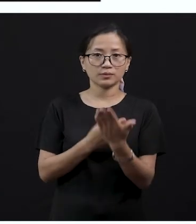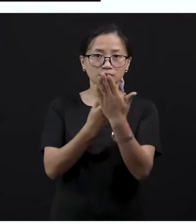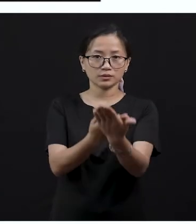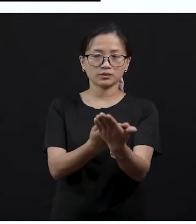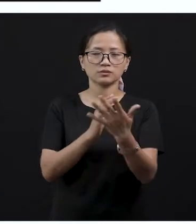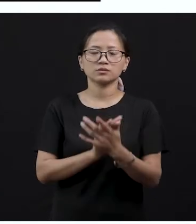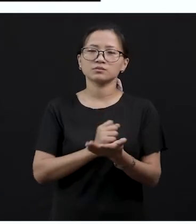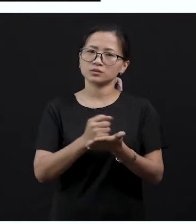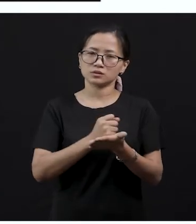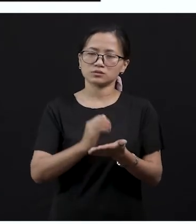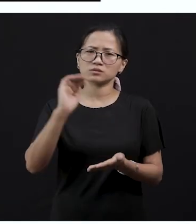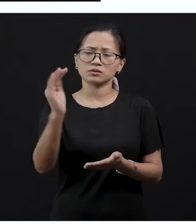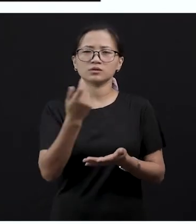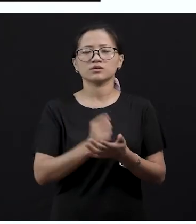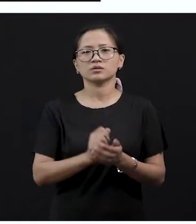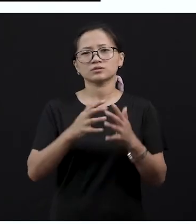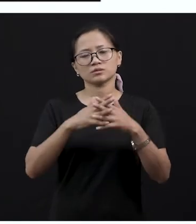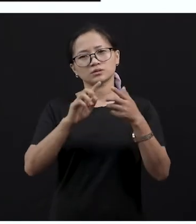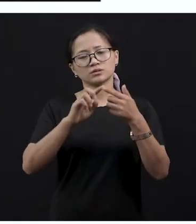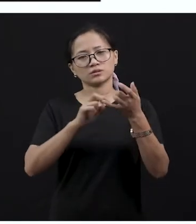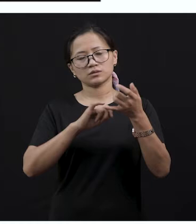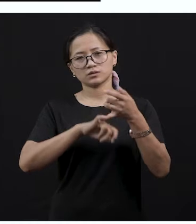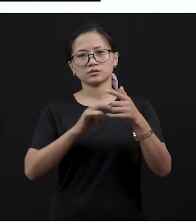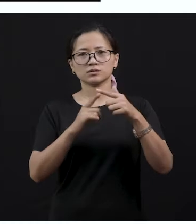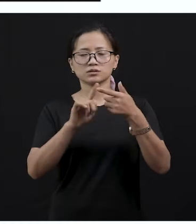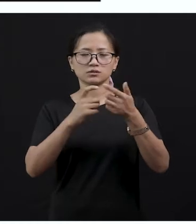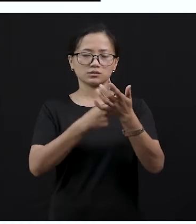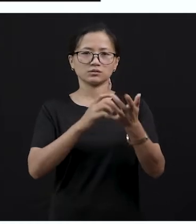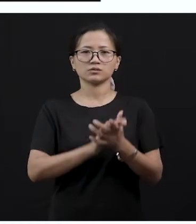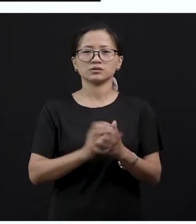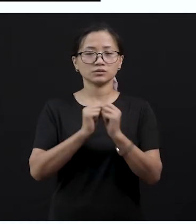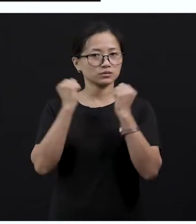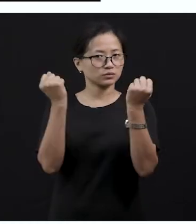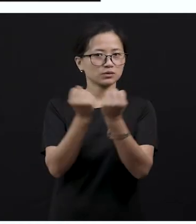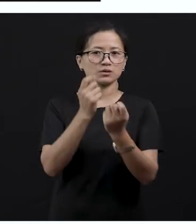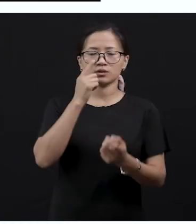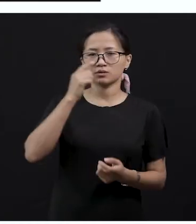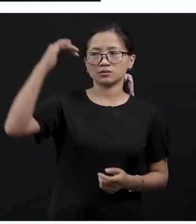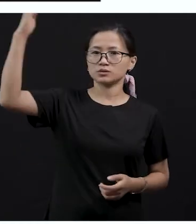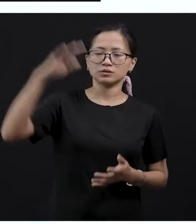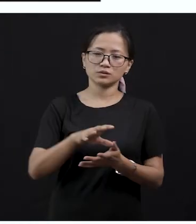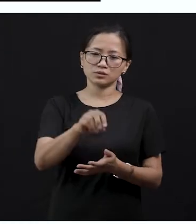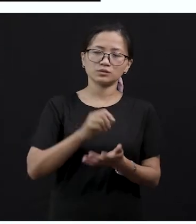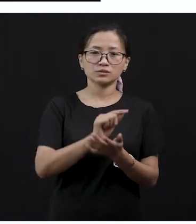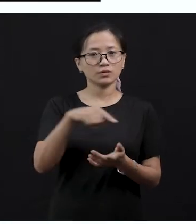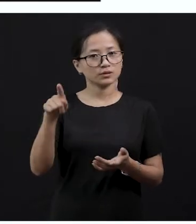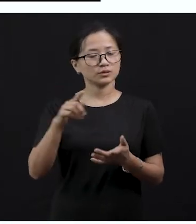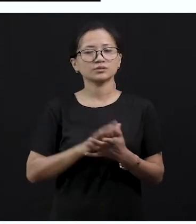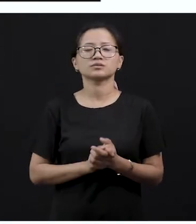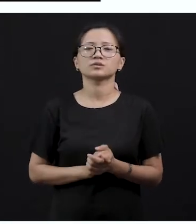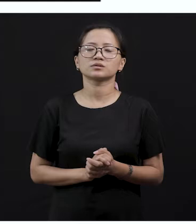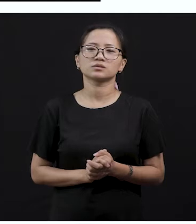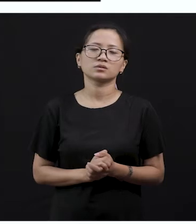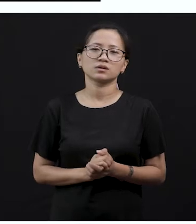if we start practicing some of the Western culture. In the Western society, women also got rights, right?